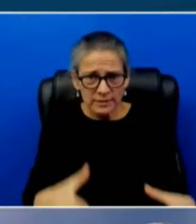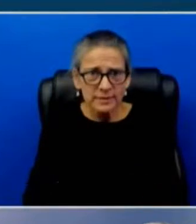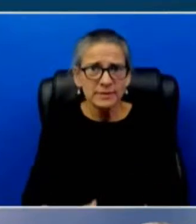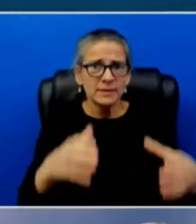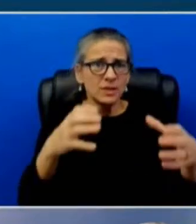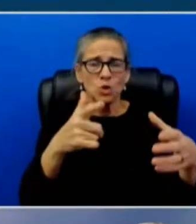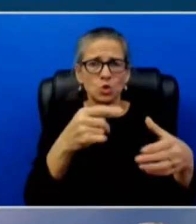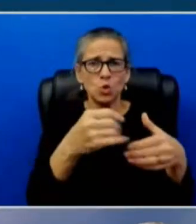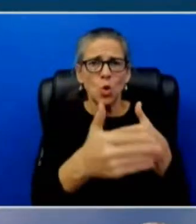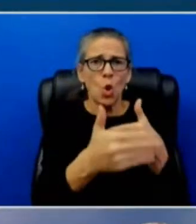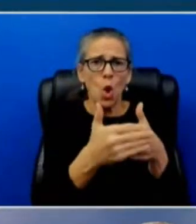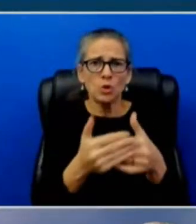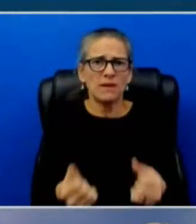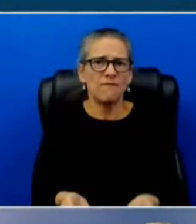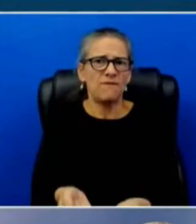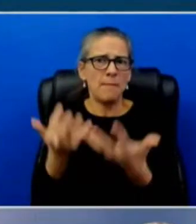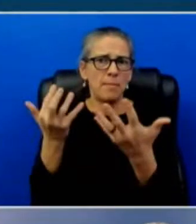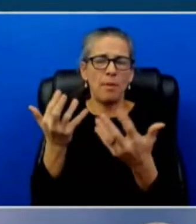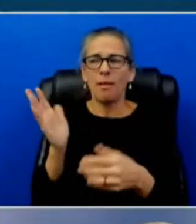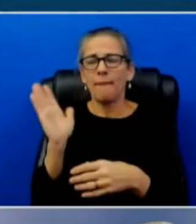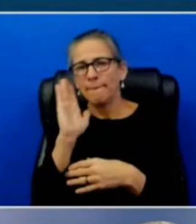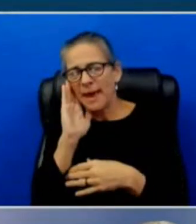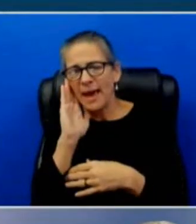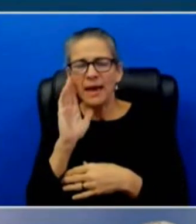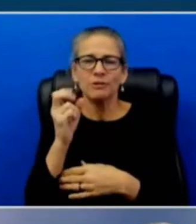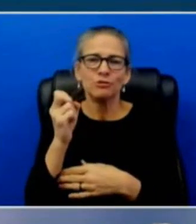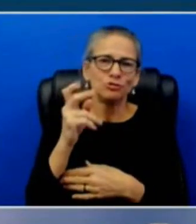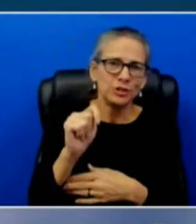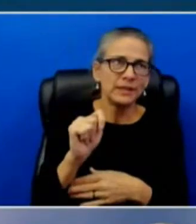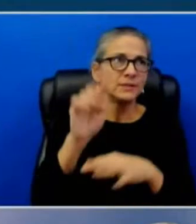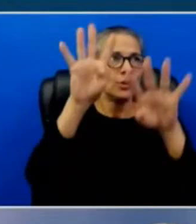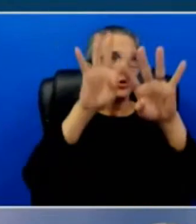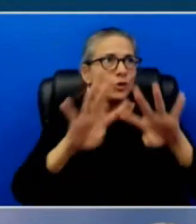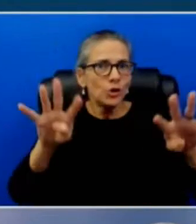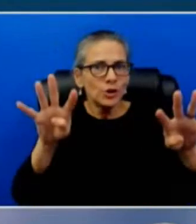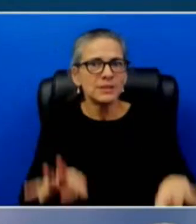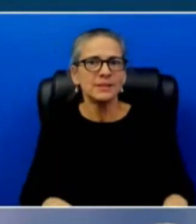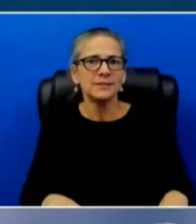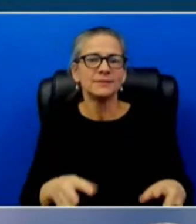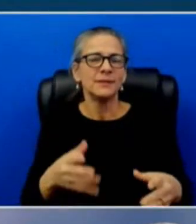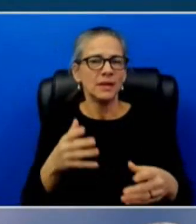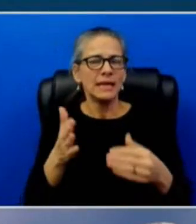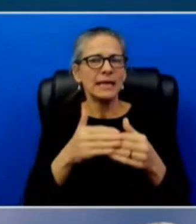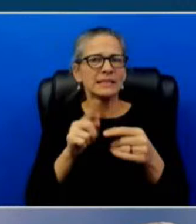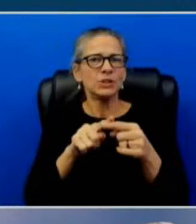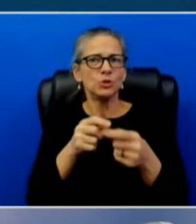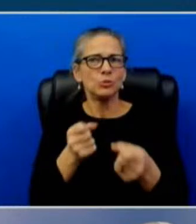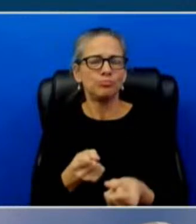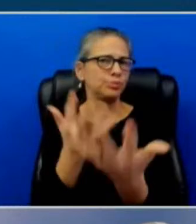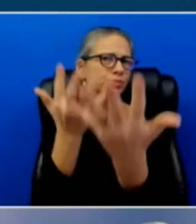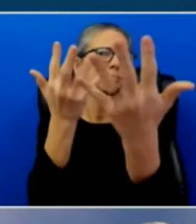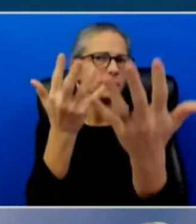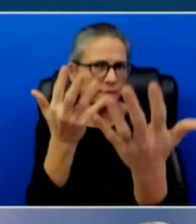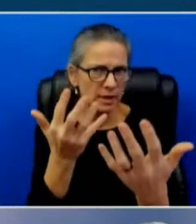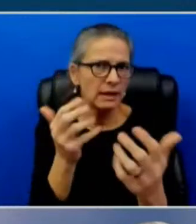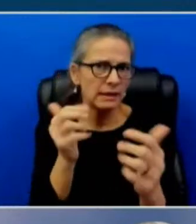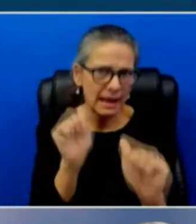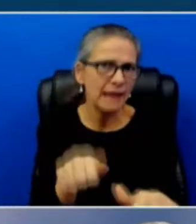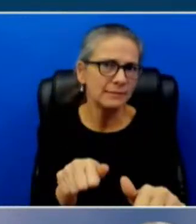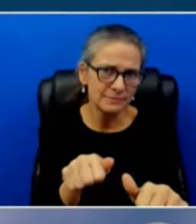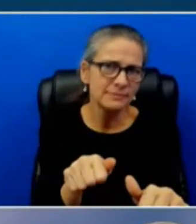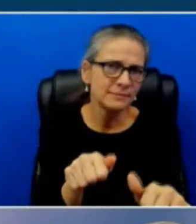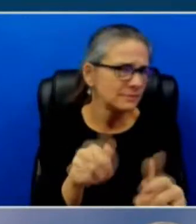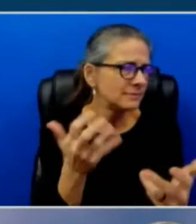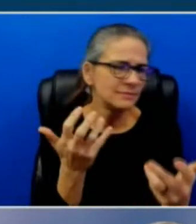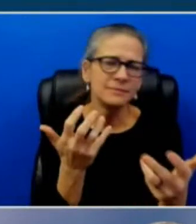them, flammable materials such as bedding or sheets or drapes are very easy to catch fire when you're using that alternative source.